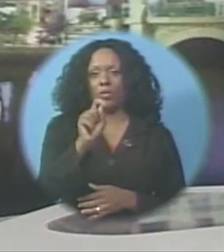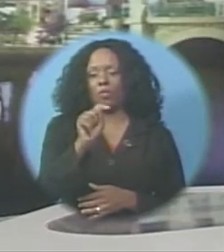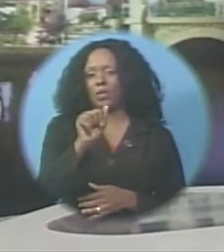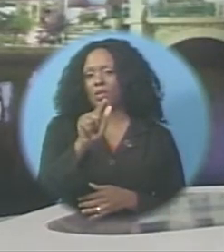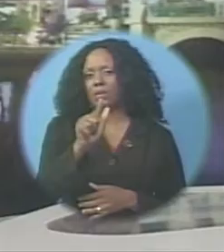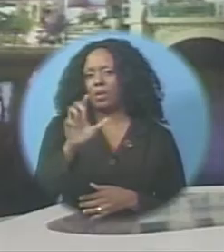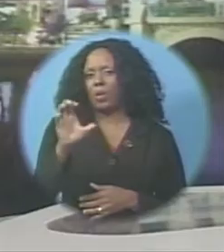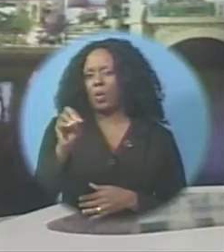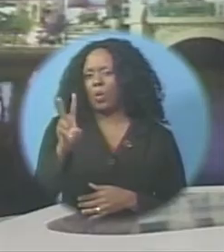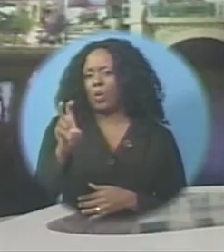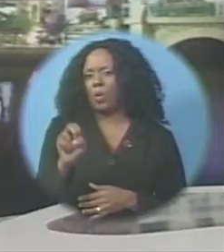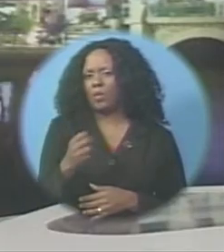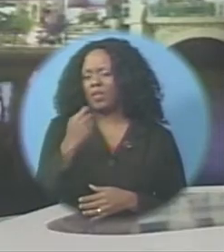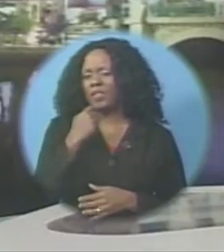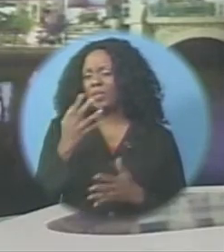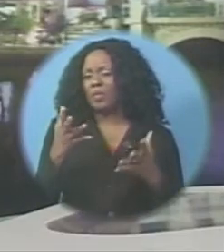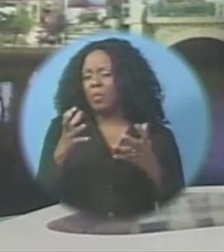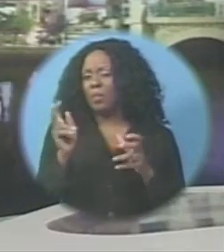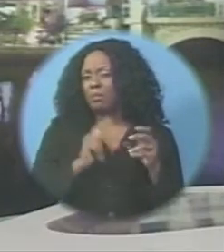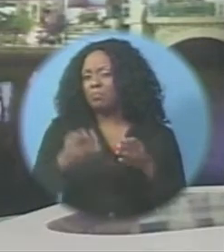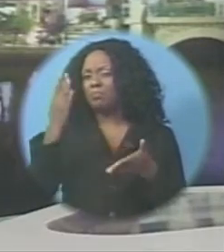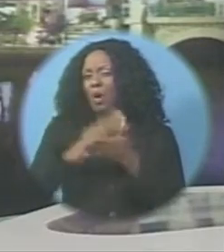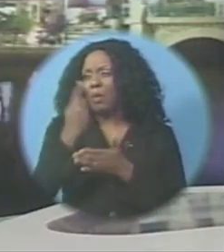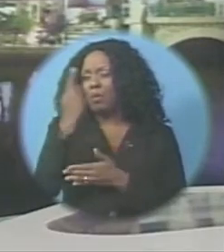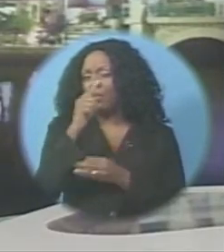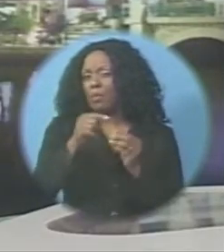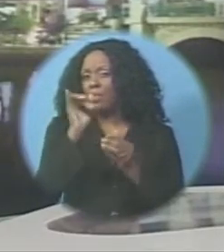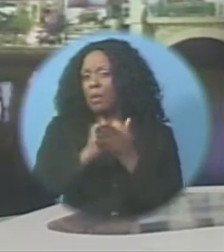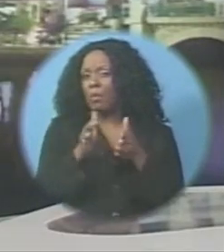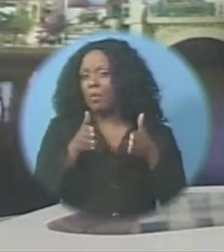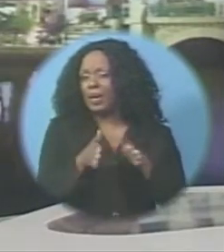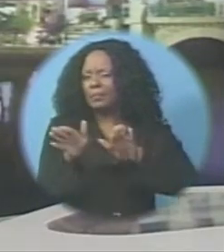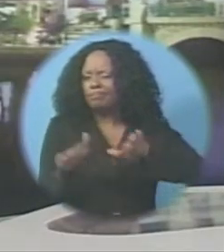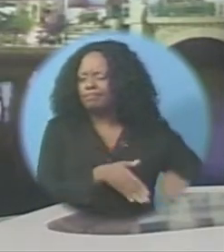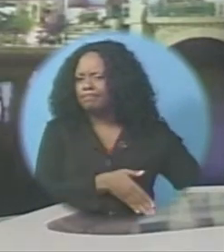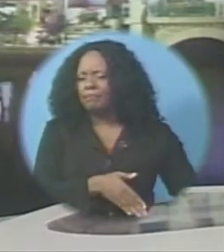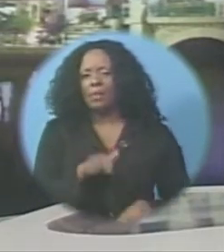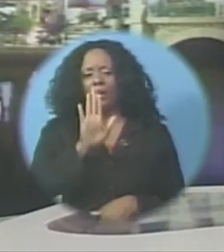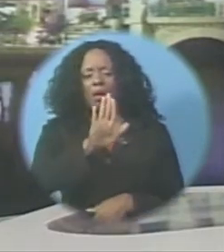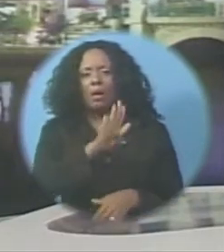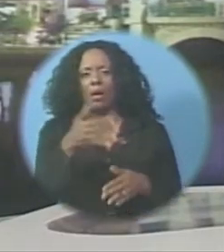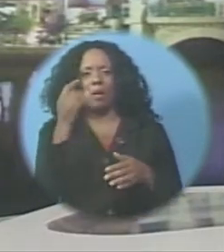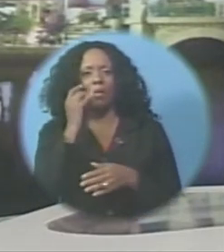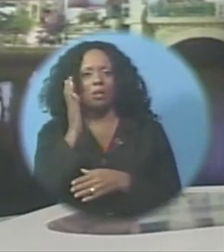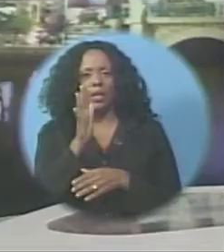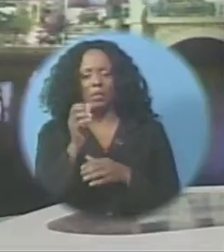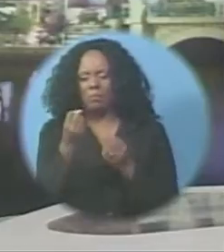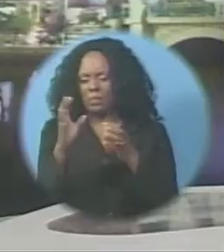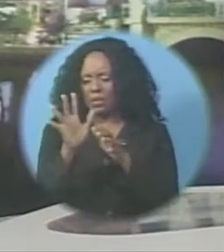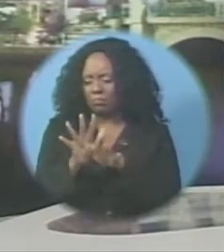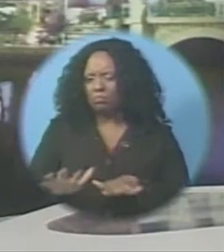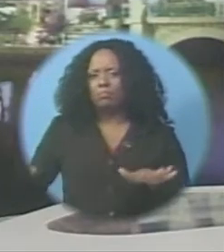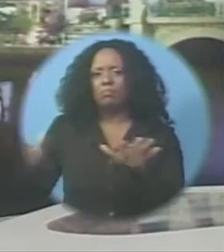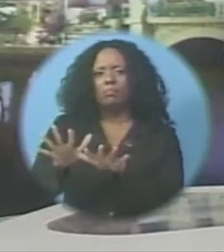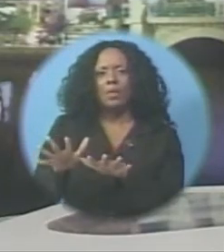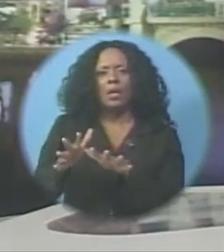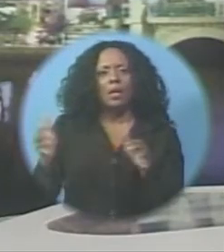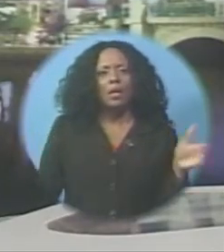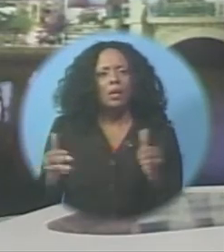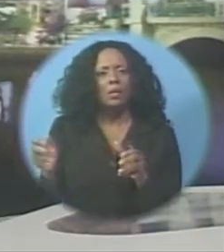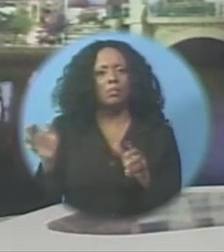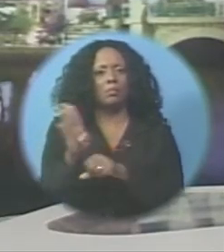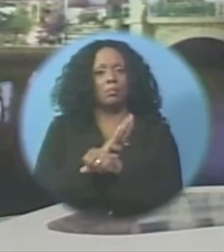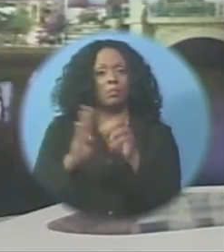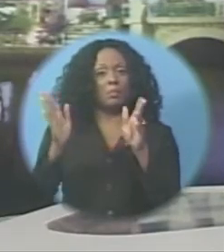a common misconception that she wants dispelled. She says her hotel and many others across the island actively encourage locals